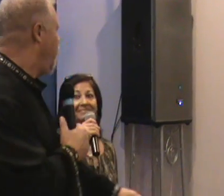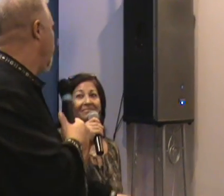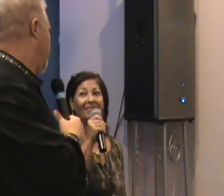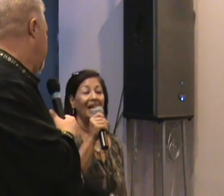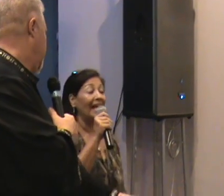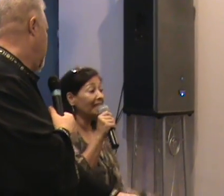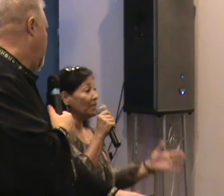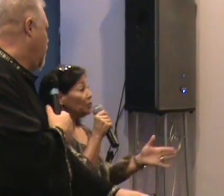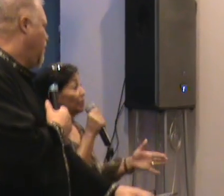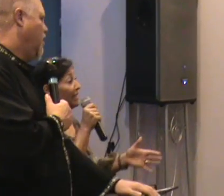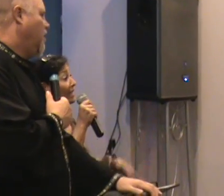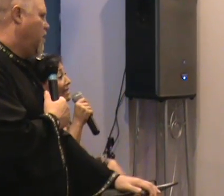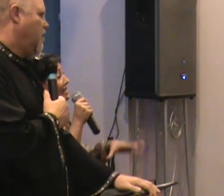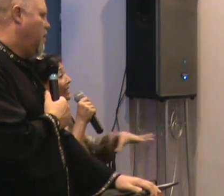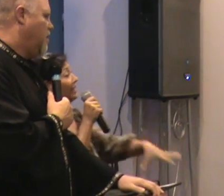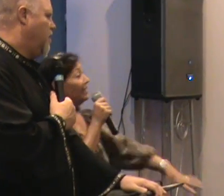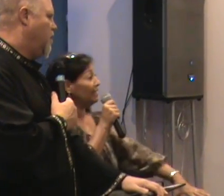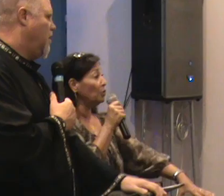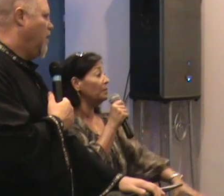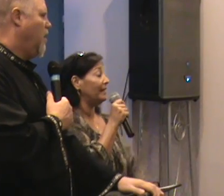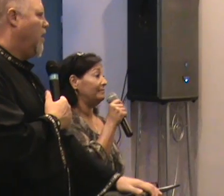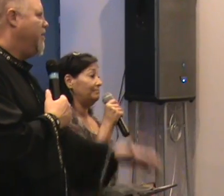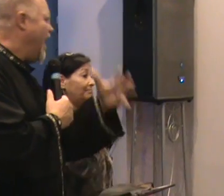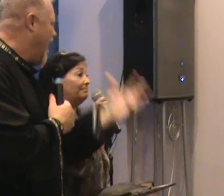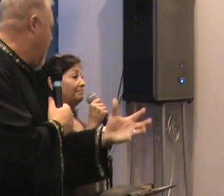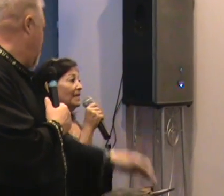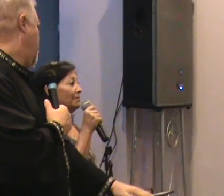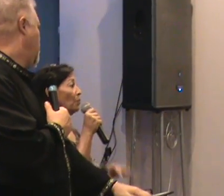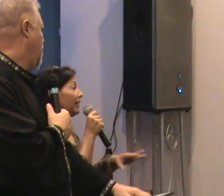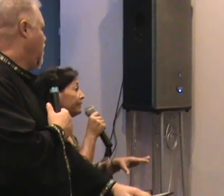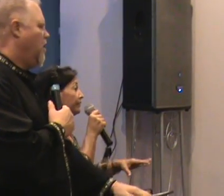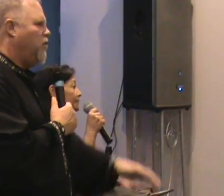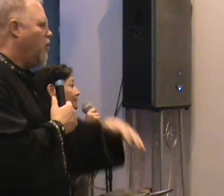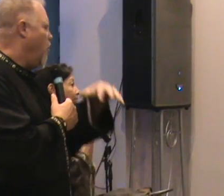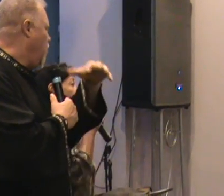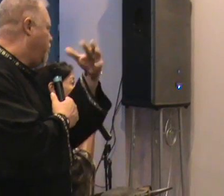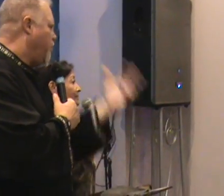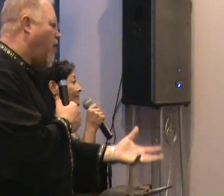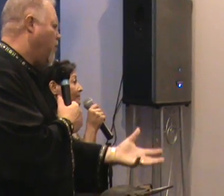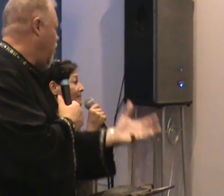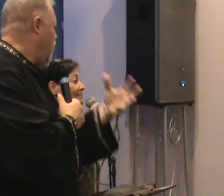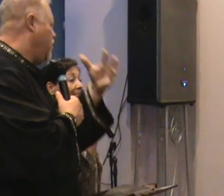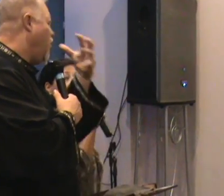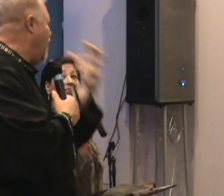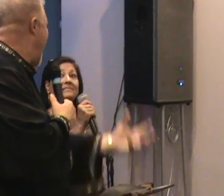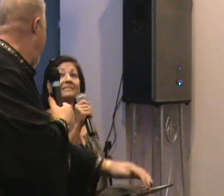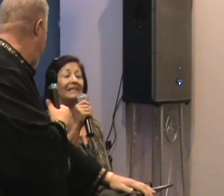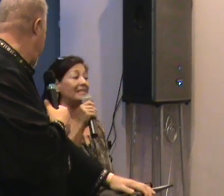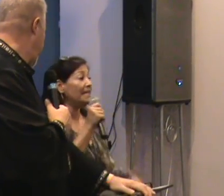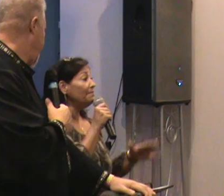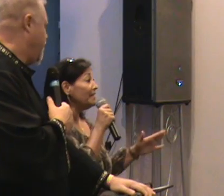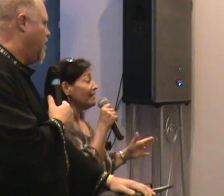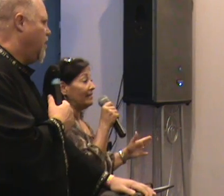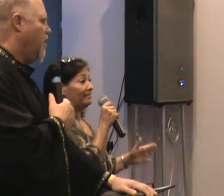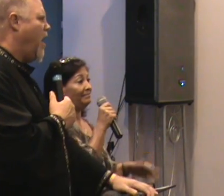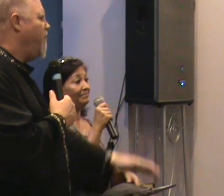in the tomb. El segundo día está en la tumba. Dead. Muerto. No, oh, no, no life.